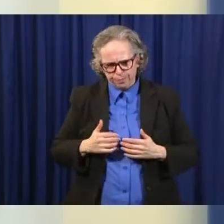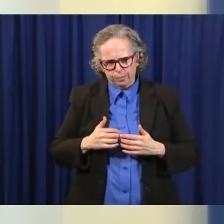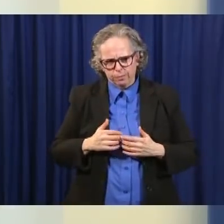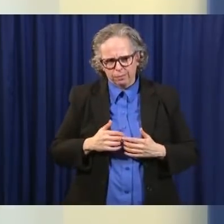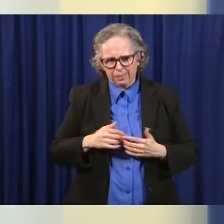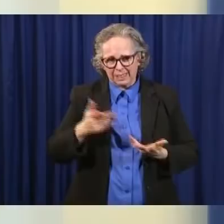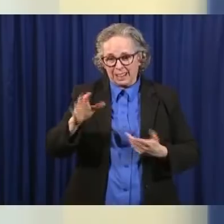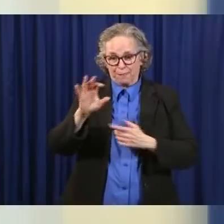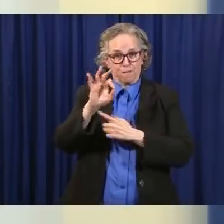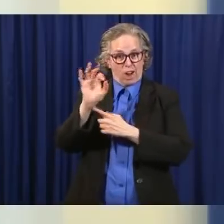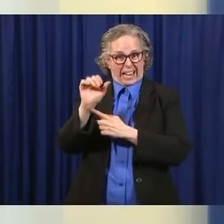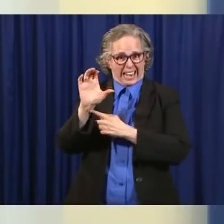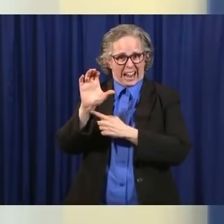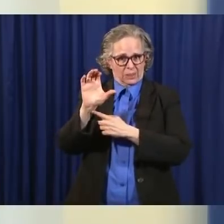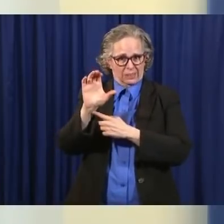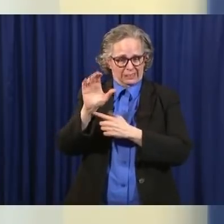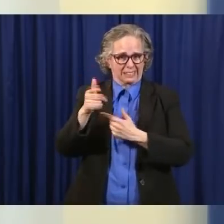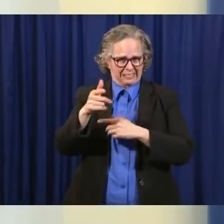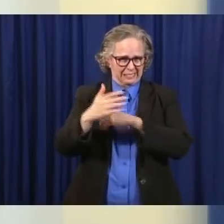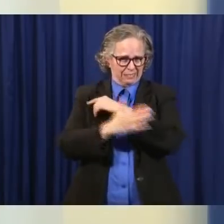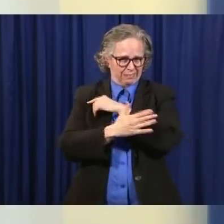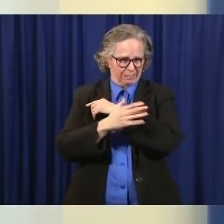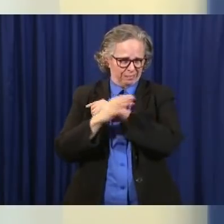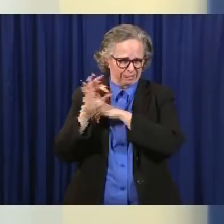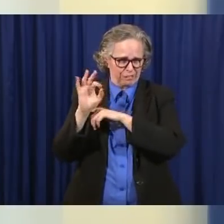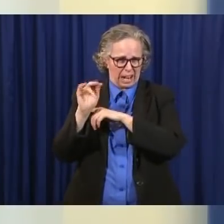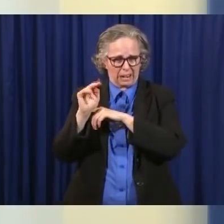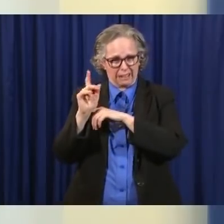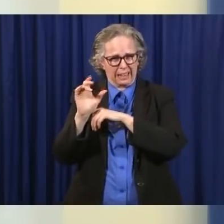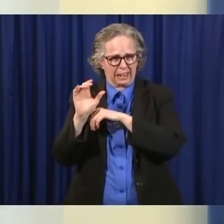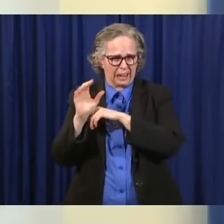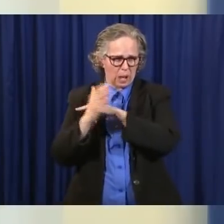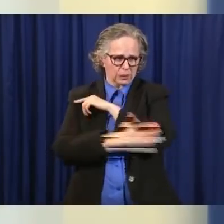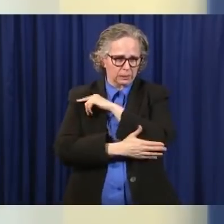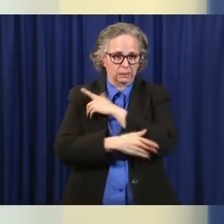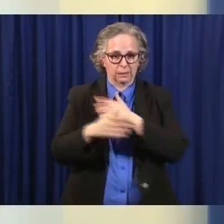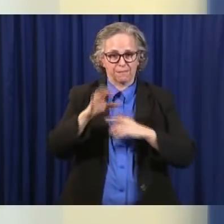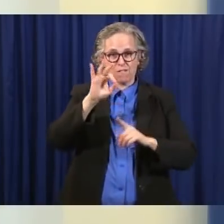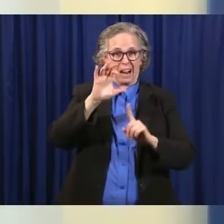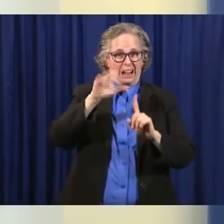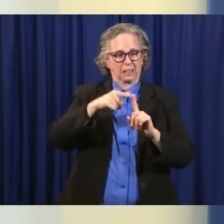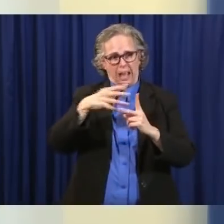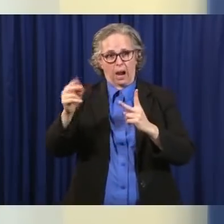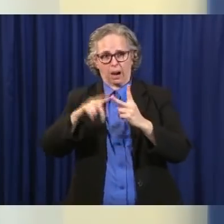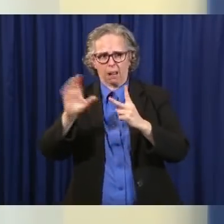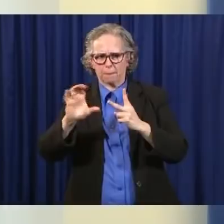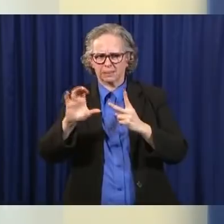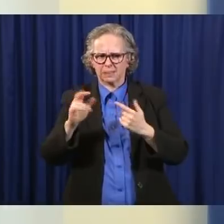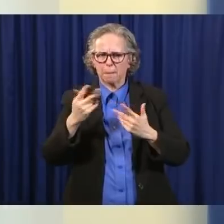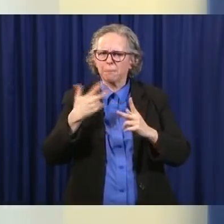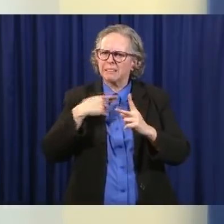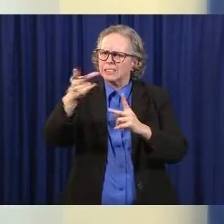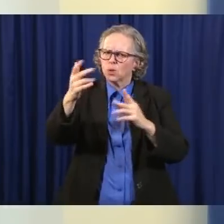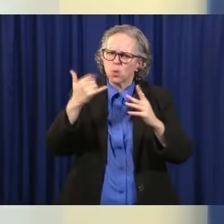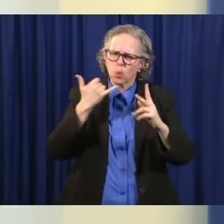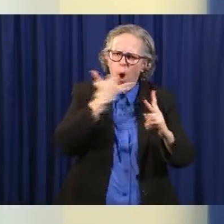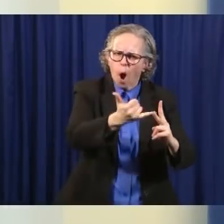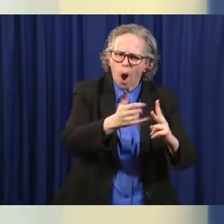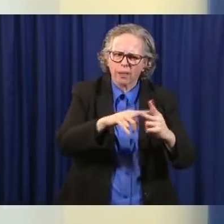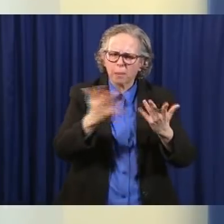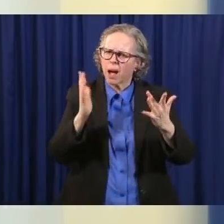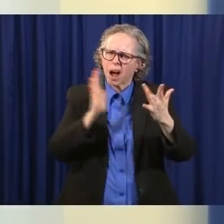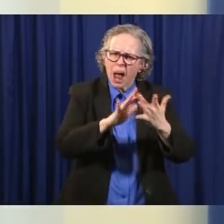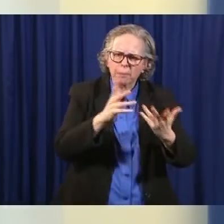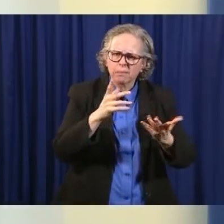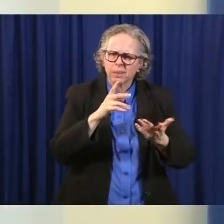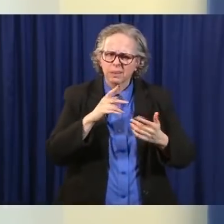County, both Columbus and Franklin County itself, to learn more. I can't speak at this point to